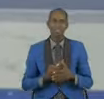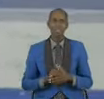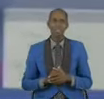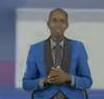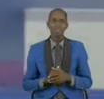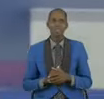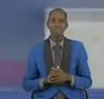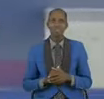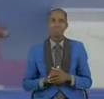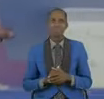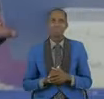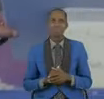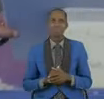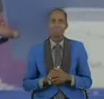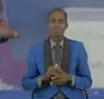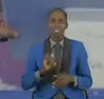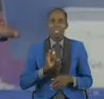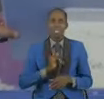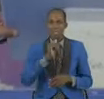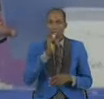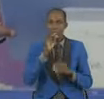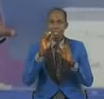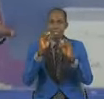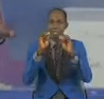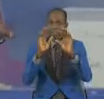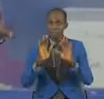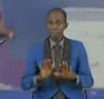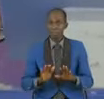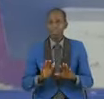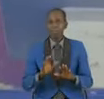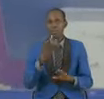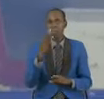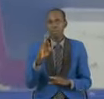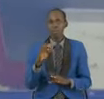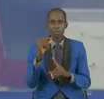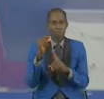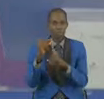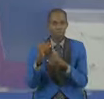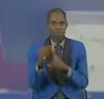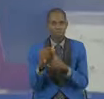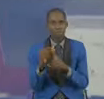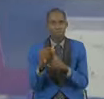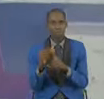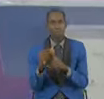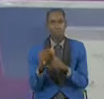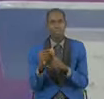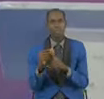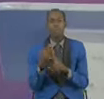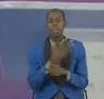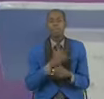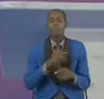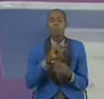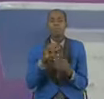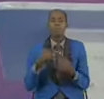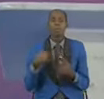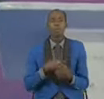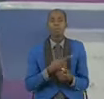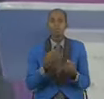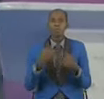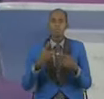continue, I'm a teacher. Teacher of the word. And when I come to class, I don't